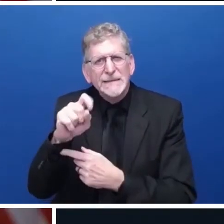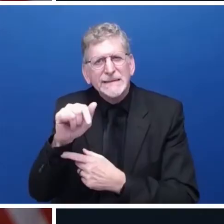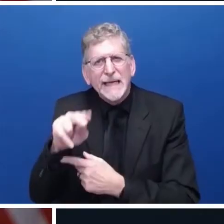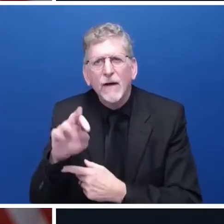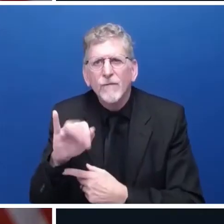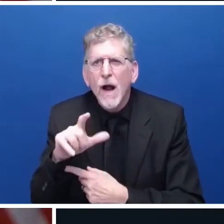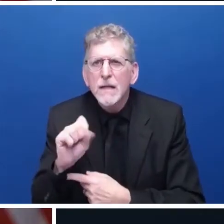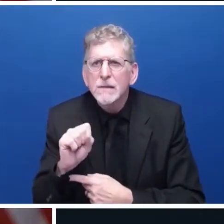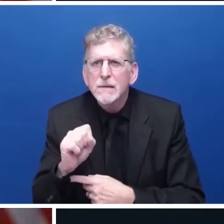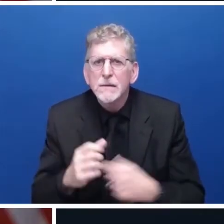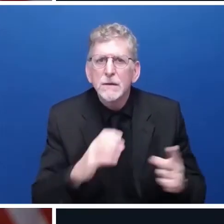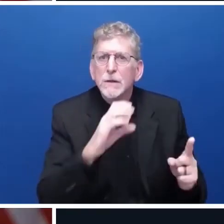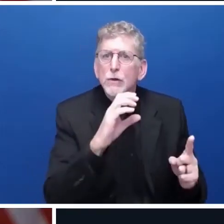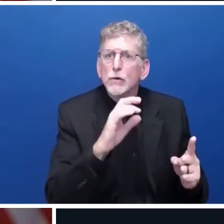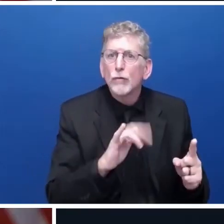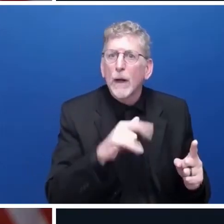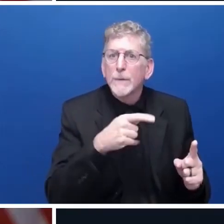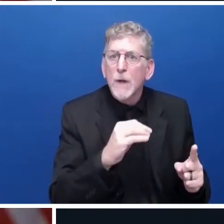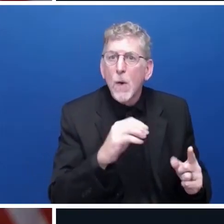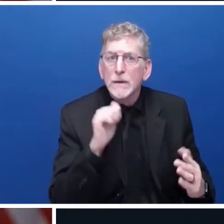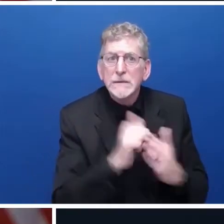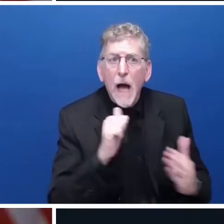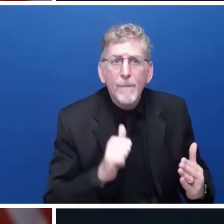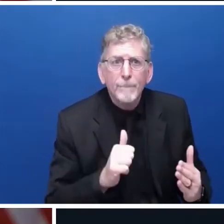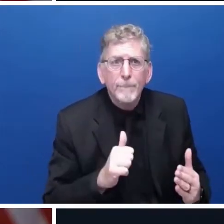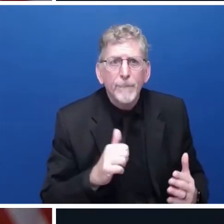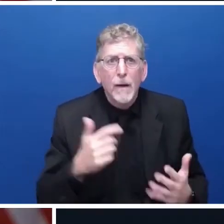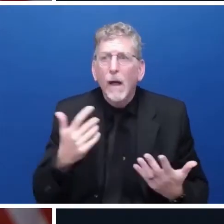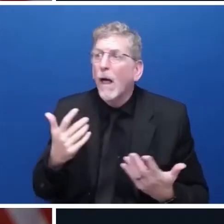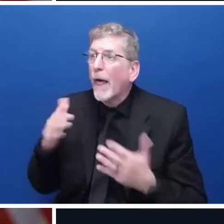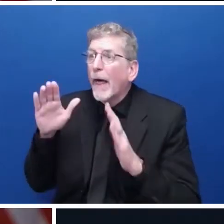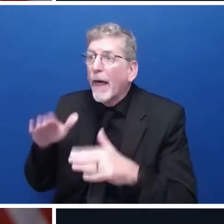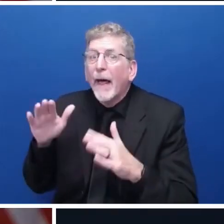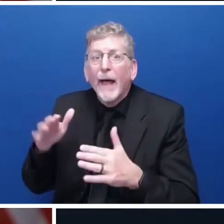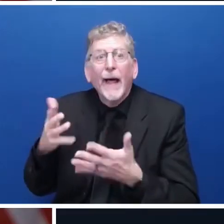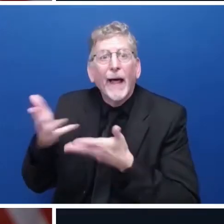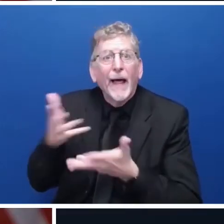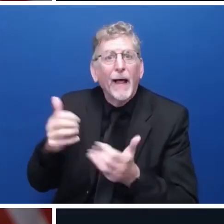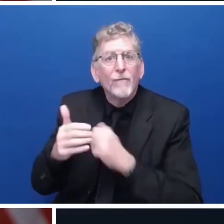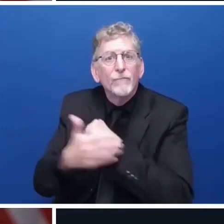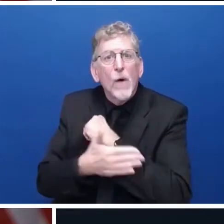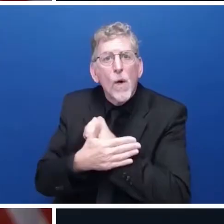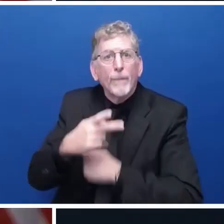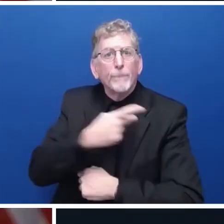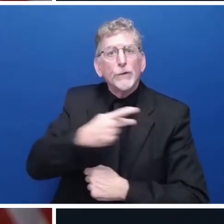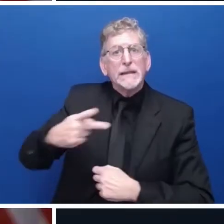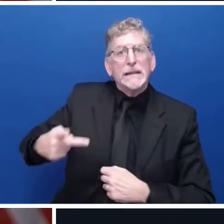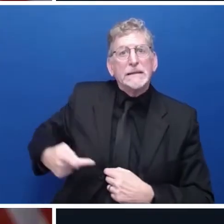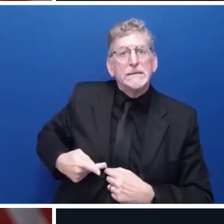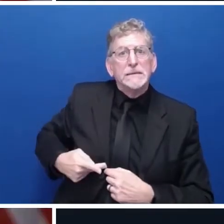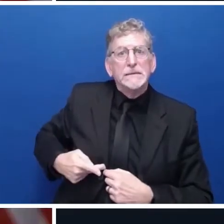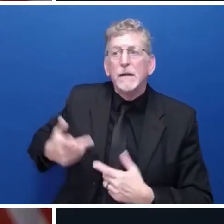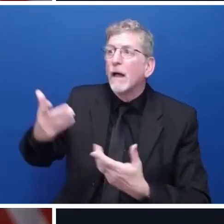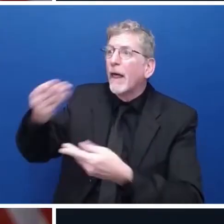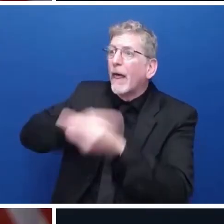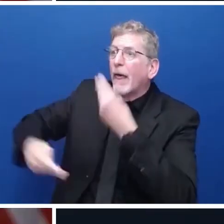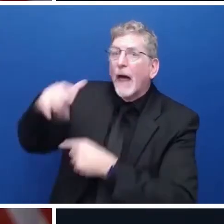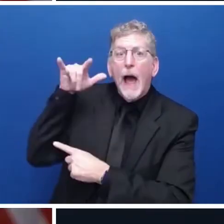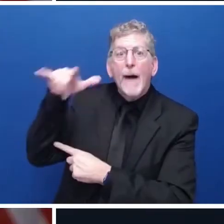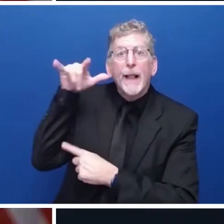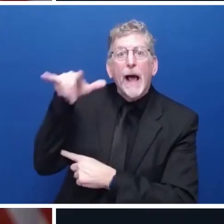nation's capital. This is not what our founders envisioned, not by a long shot.